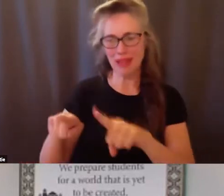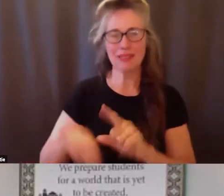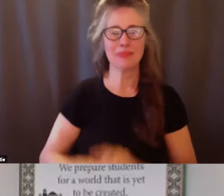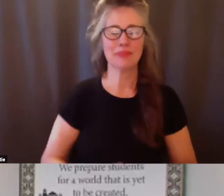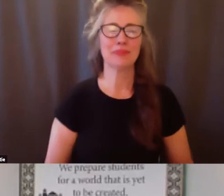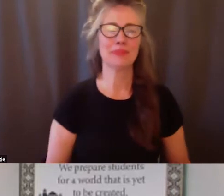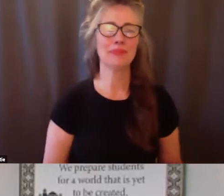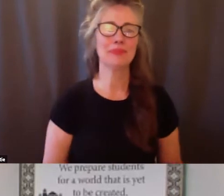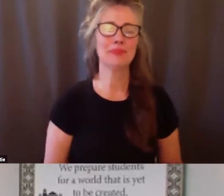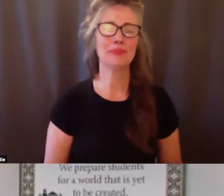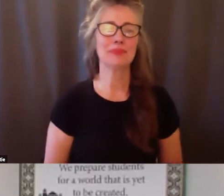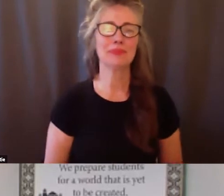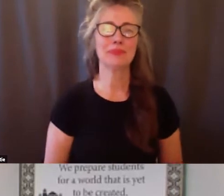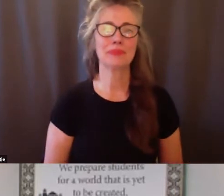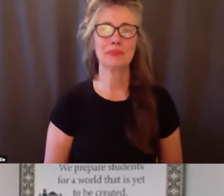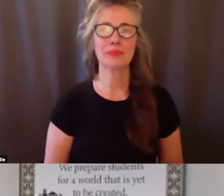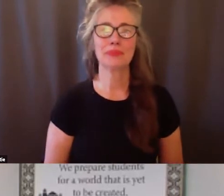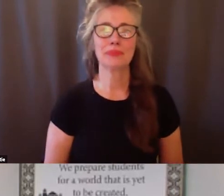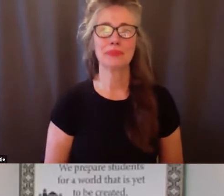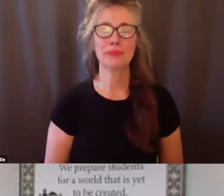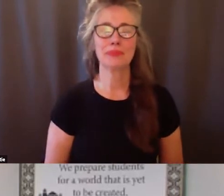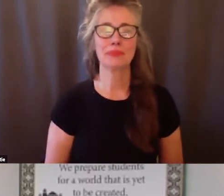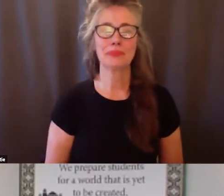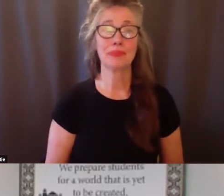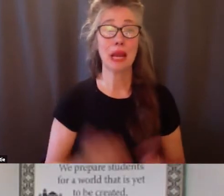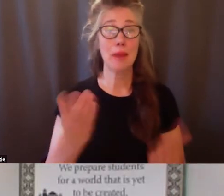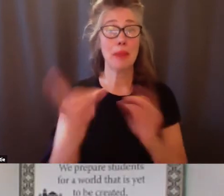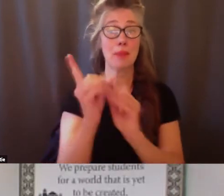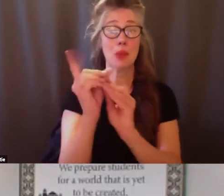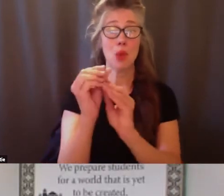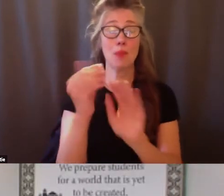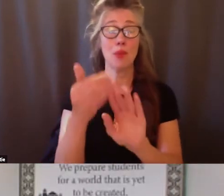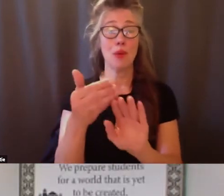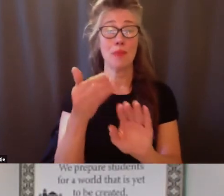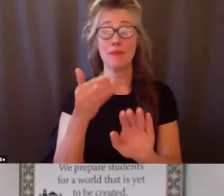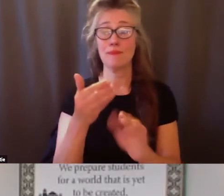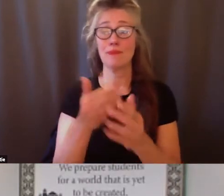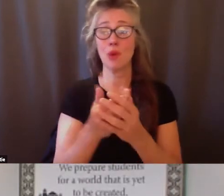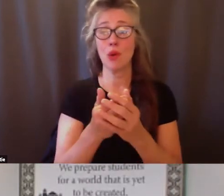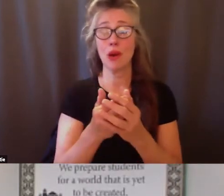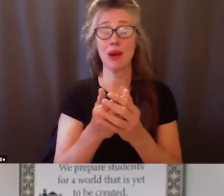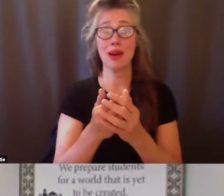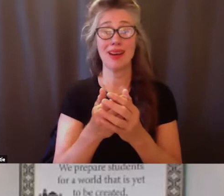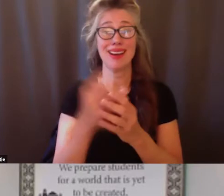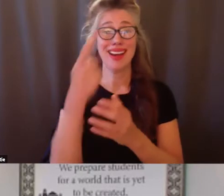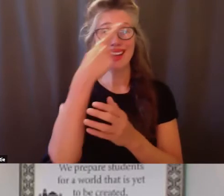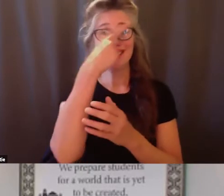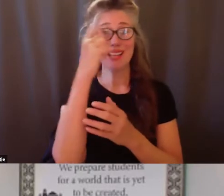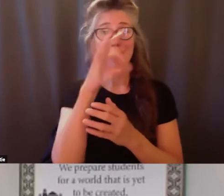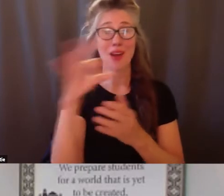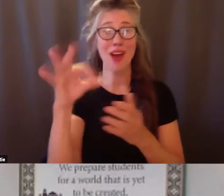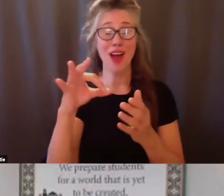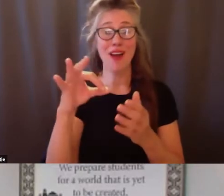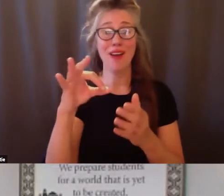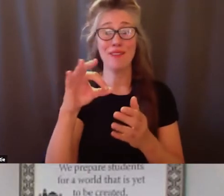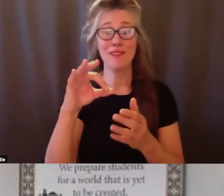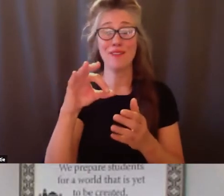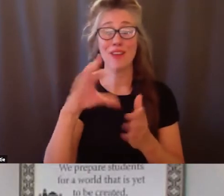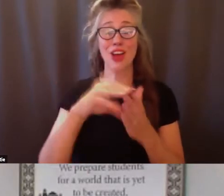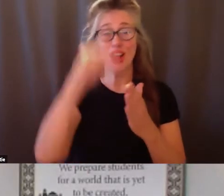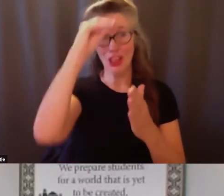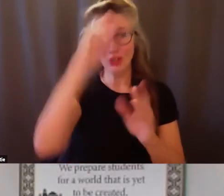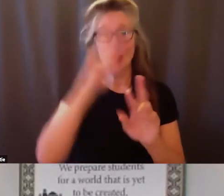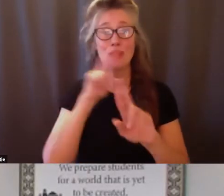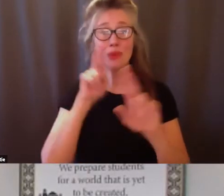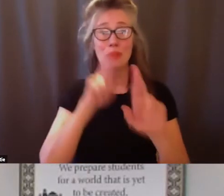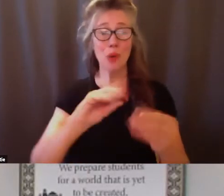unanimously. Perhaps we can do one more before our next Summer of Learning report, and that would be item